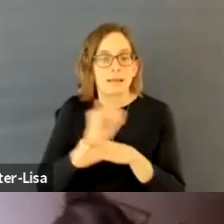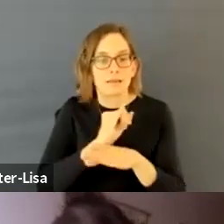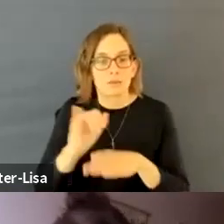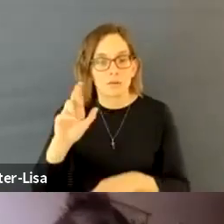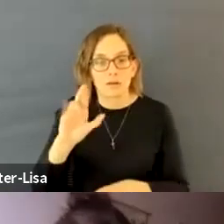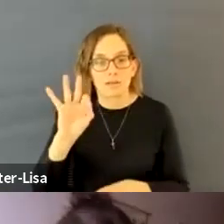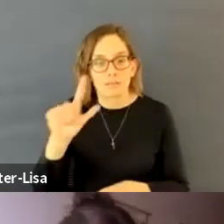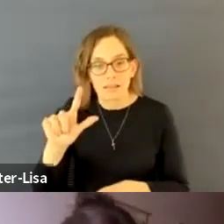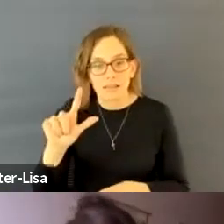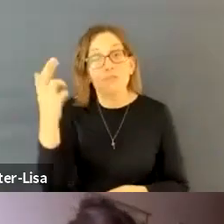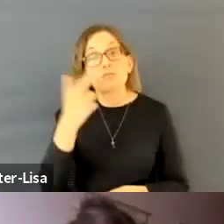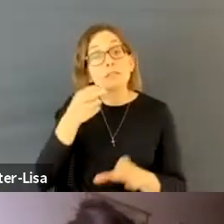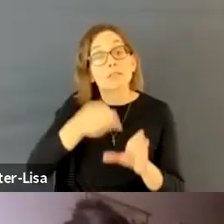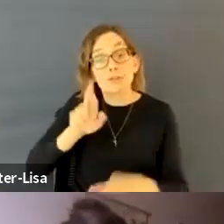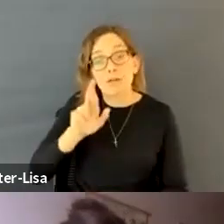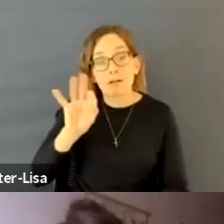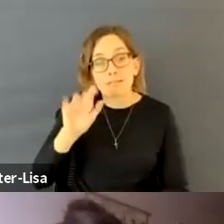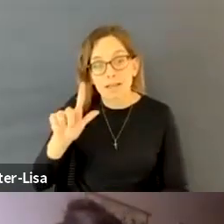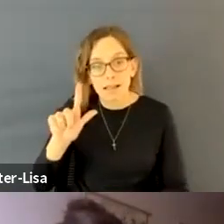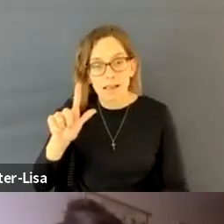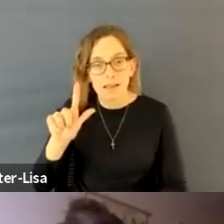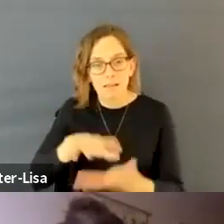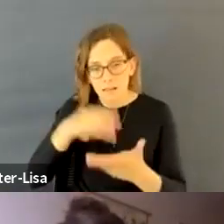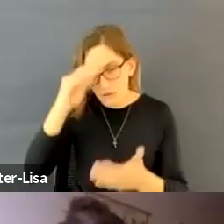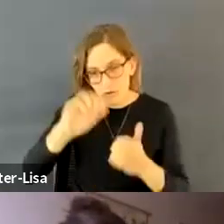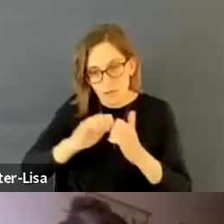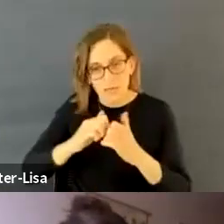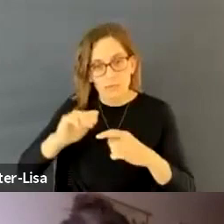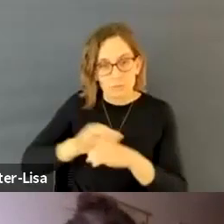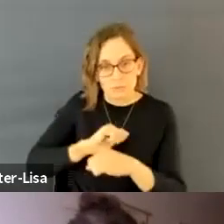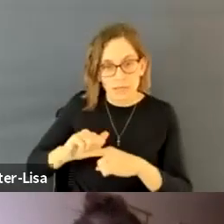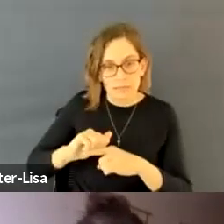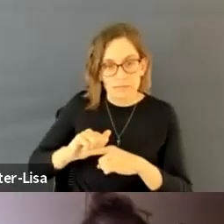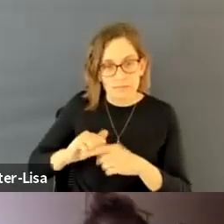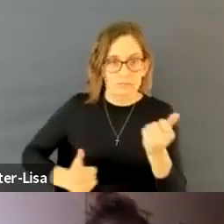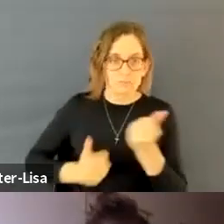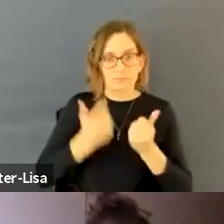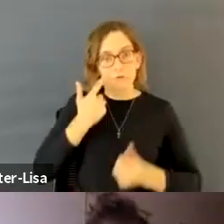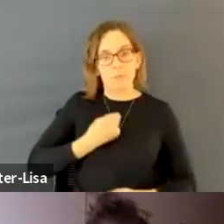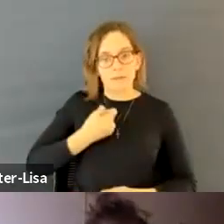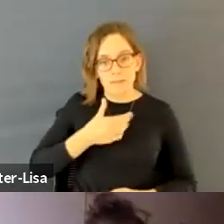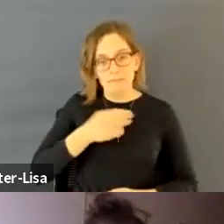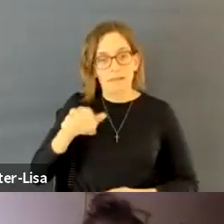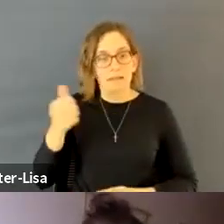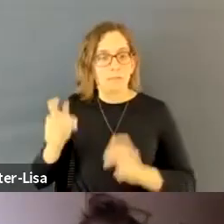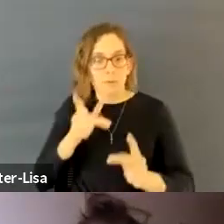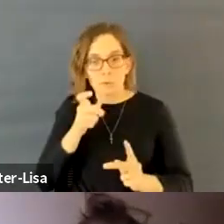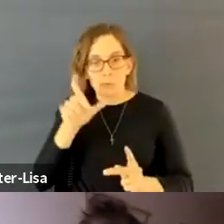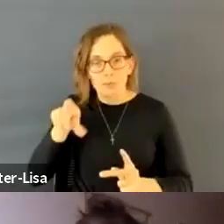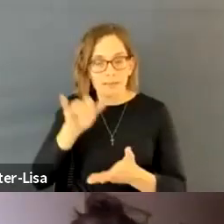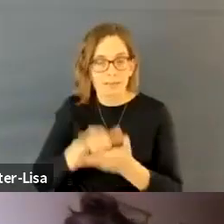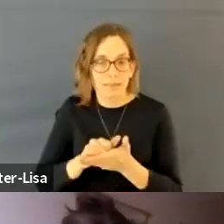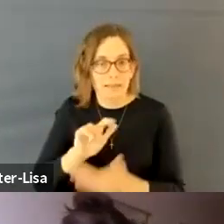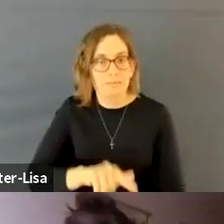I joined RFL is that I can learn how to practice to stand up for myself and people who need it. And I will